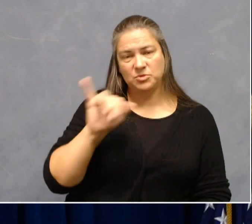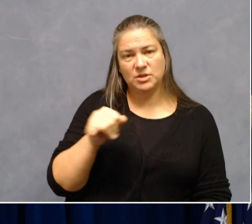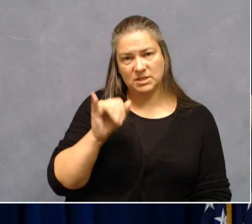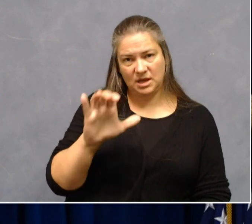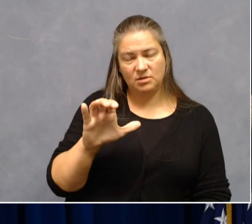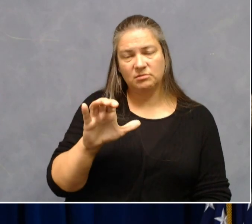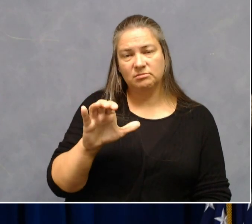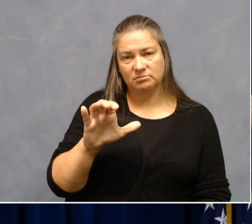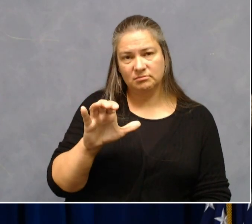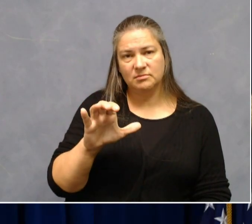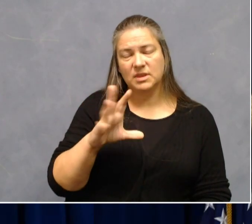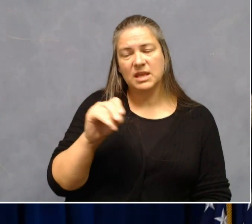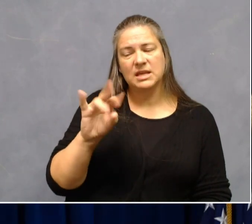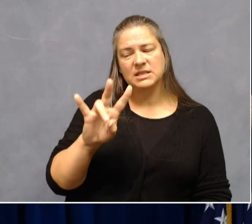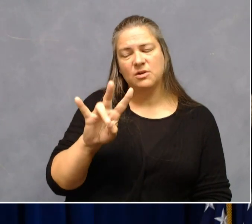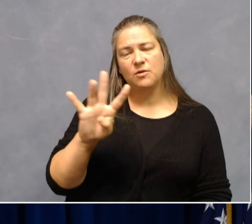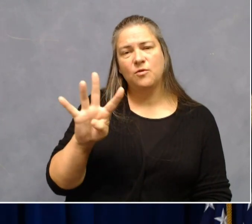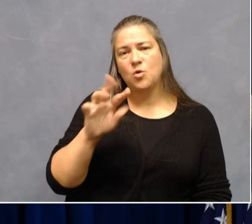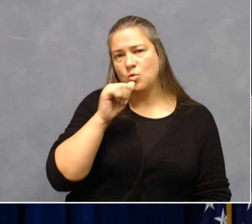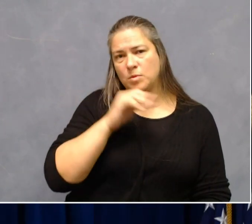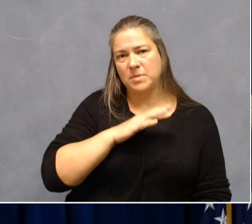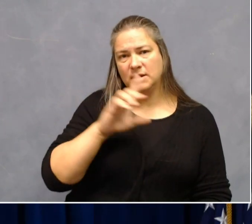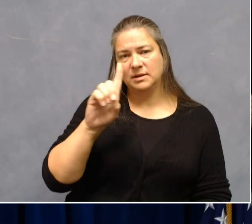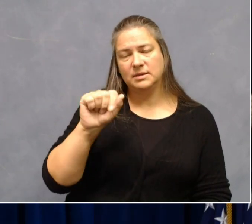and a 74-year-old woman from Davis.